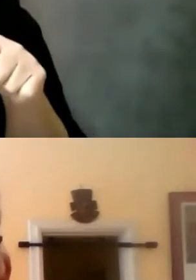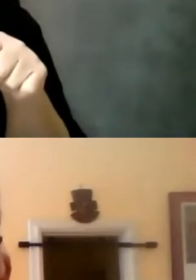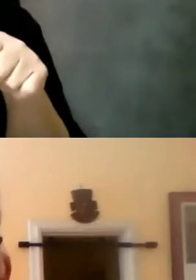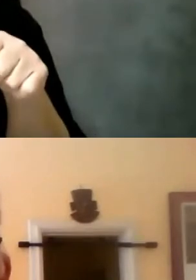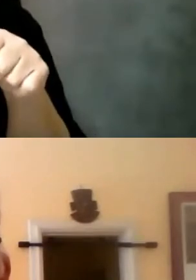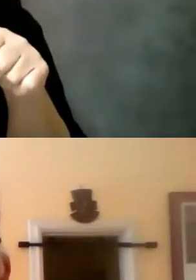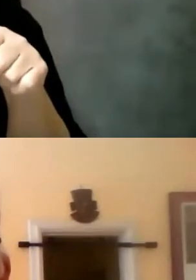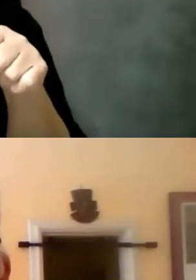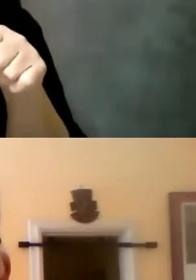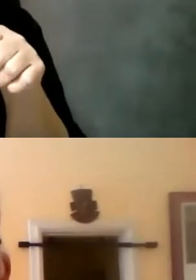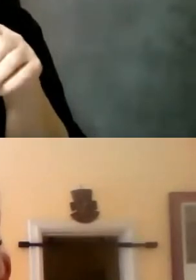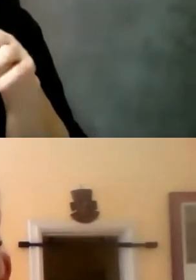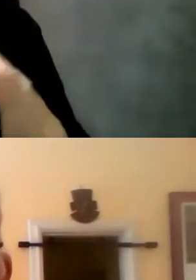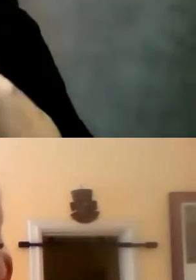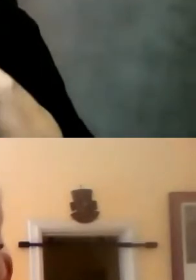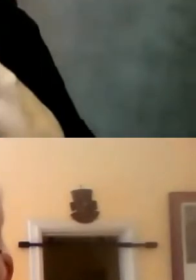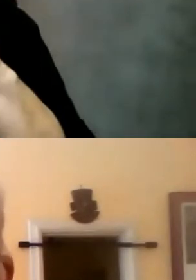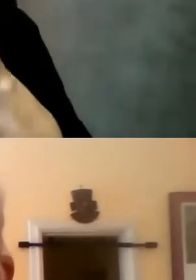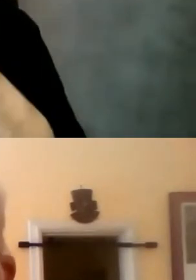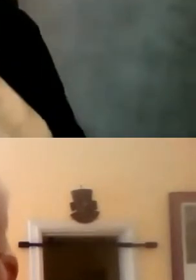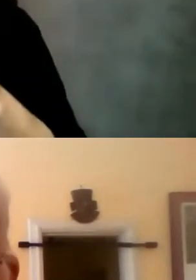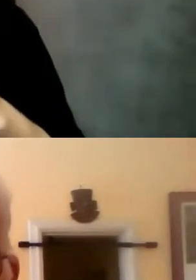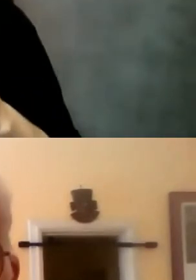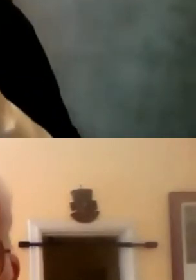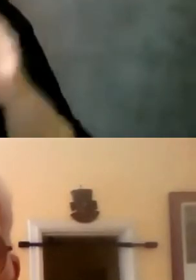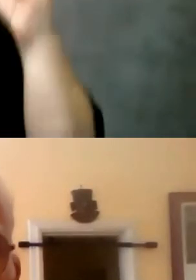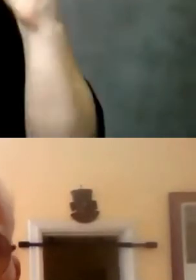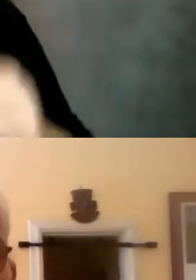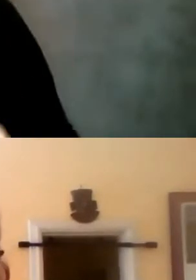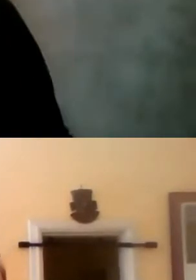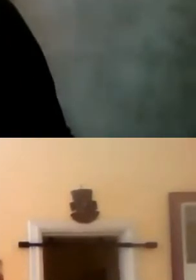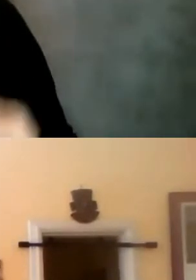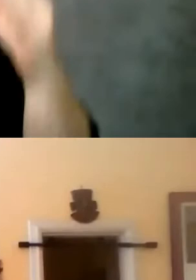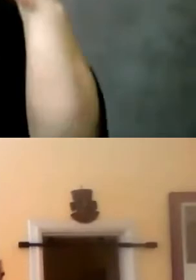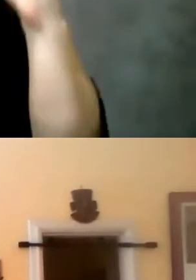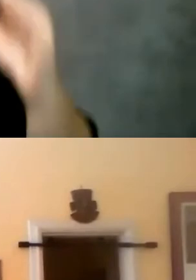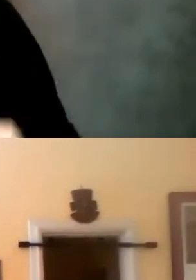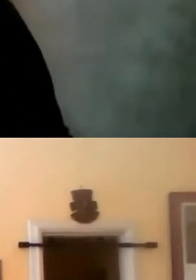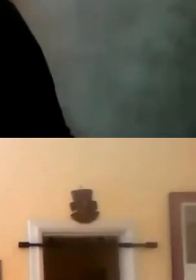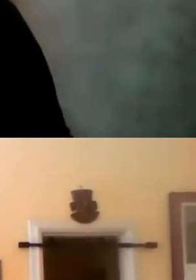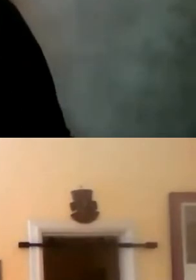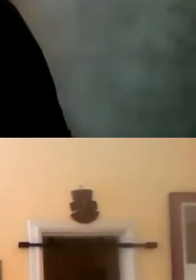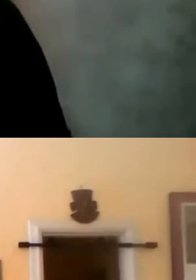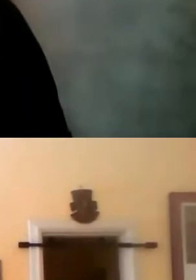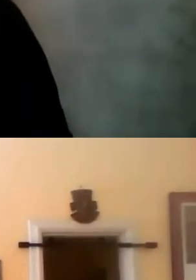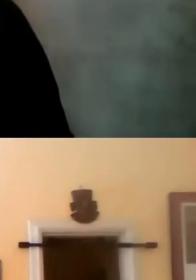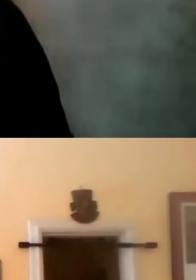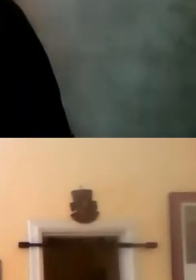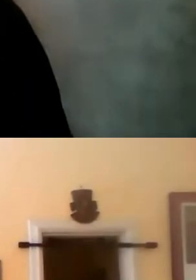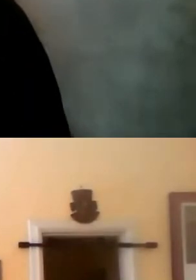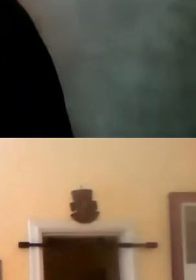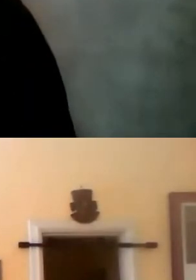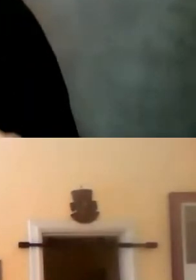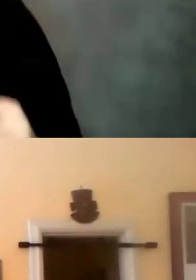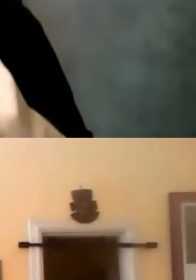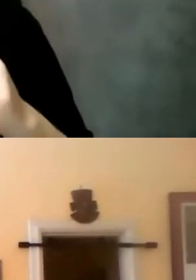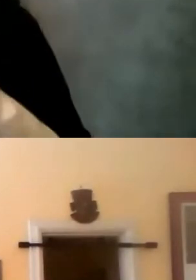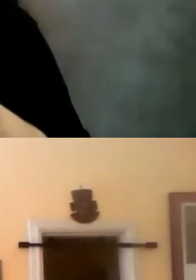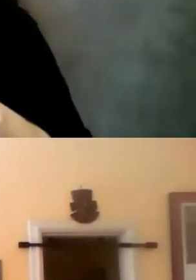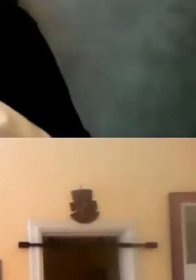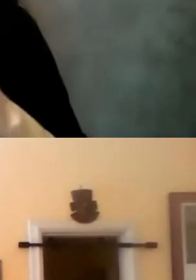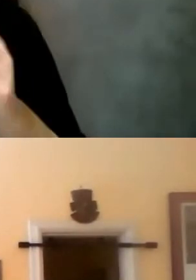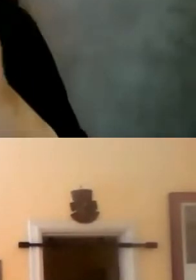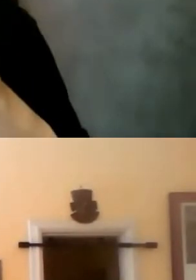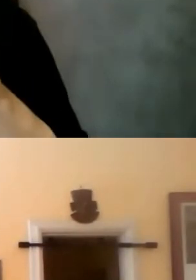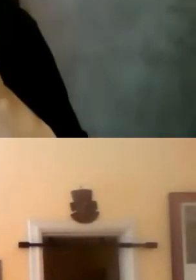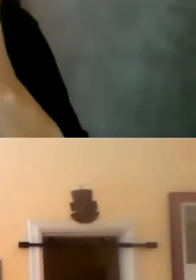have adjusted for teacher quality, let's say teacher quality tends to be associated with student SES, right? Let's say, students with higher SES